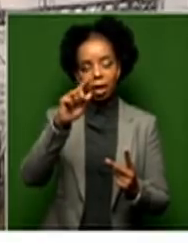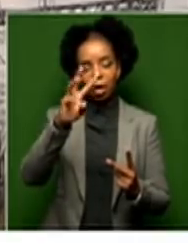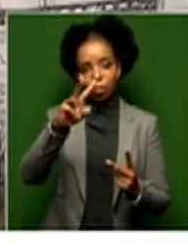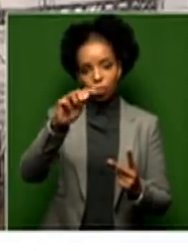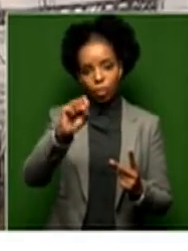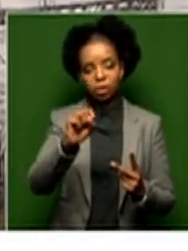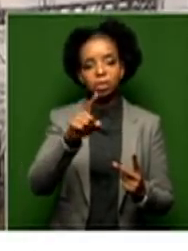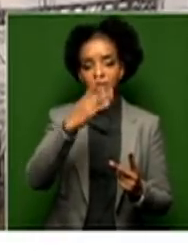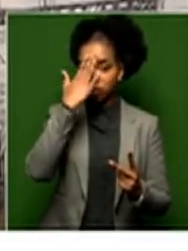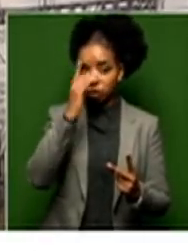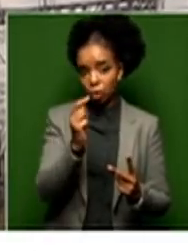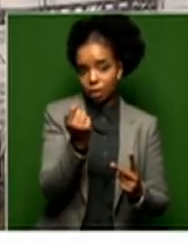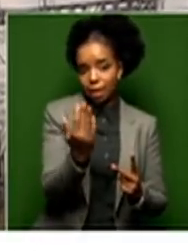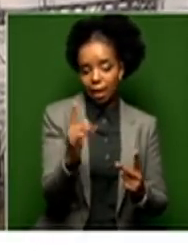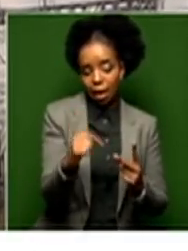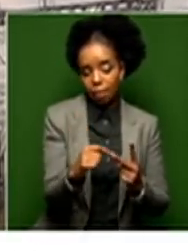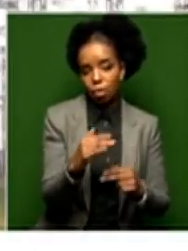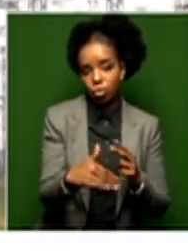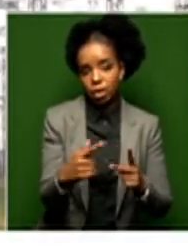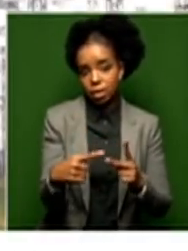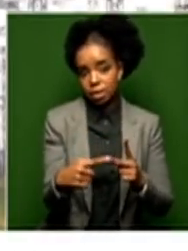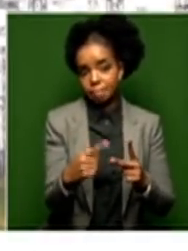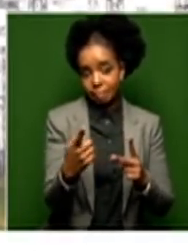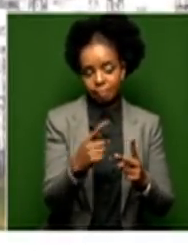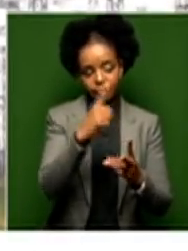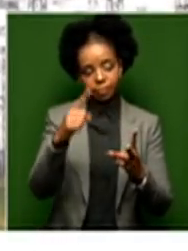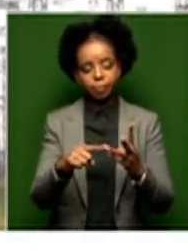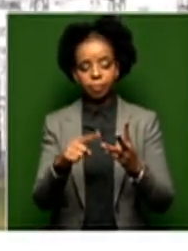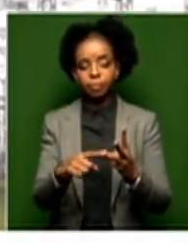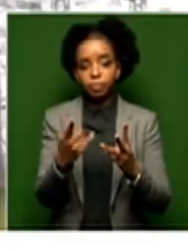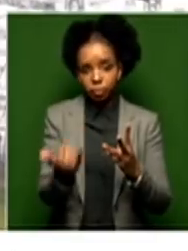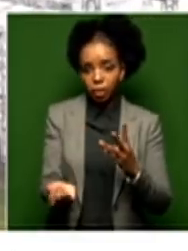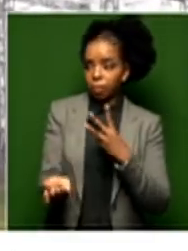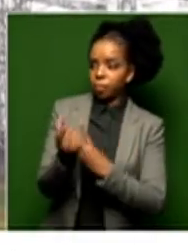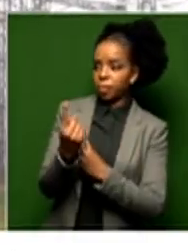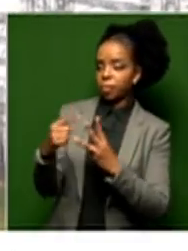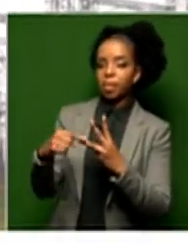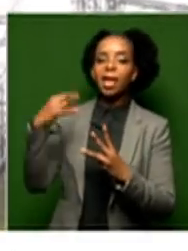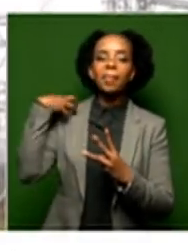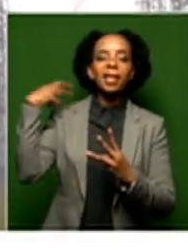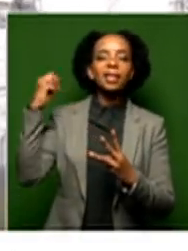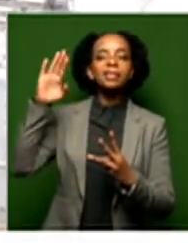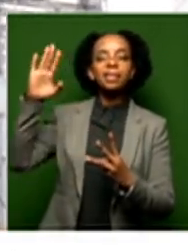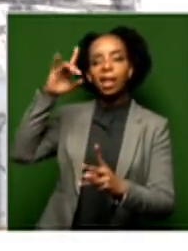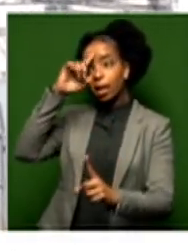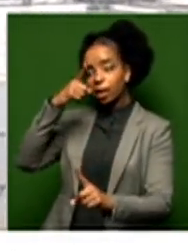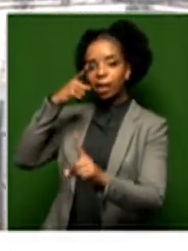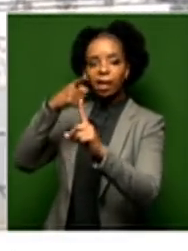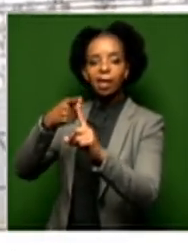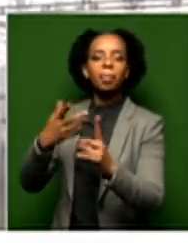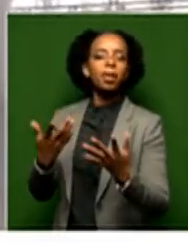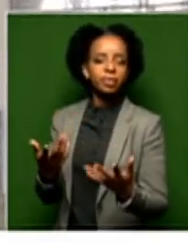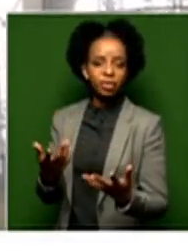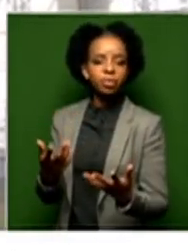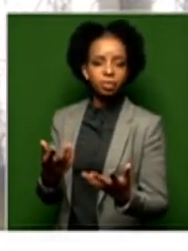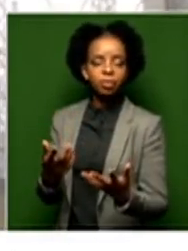tender through a bidding process. And finally, there's this latest ministerial determination, which